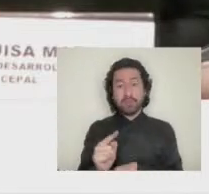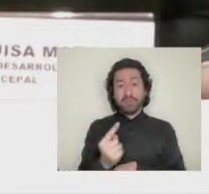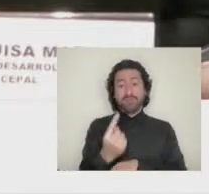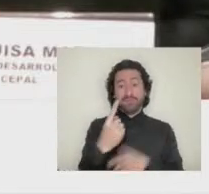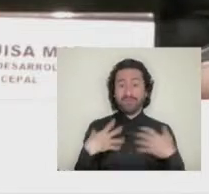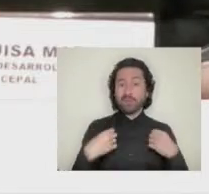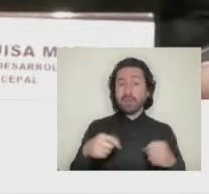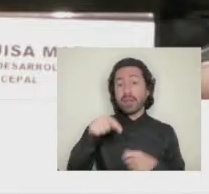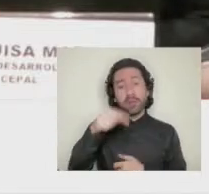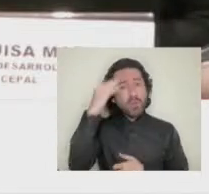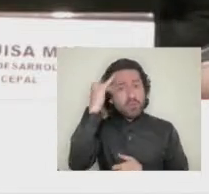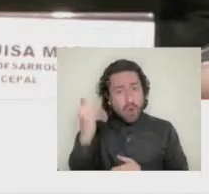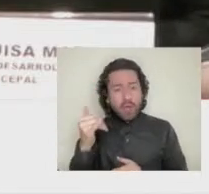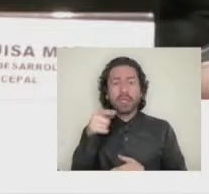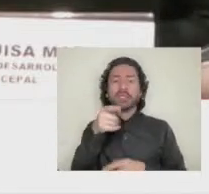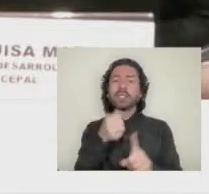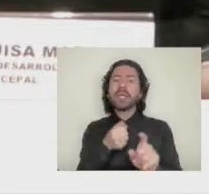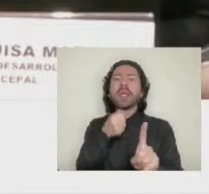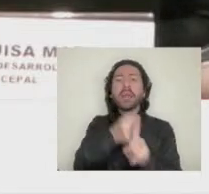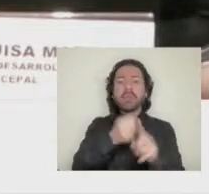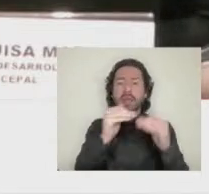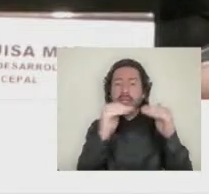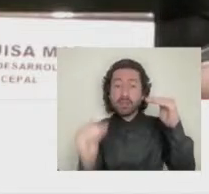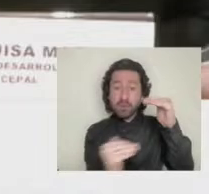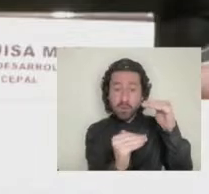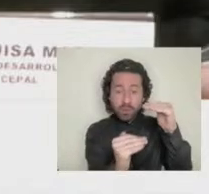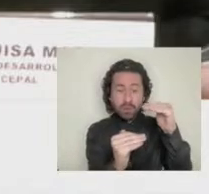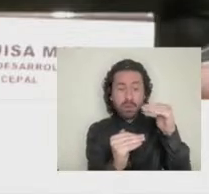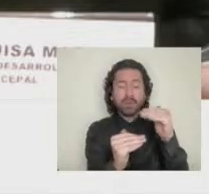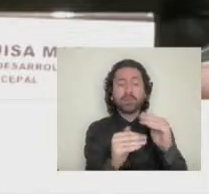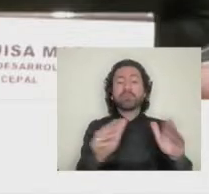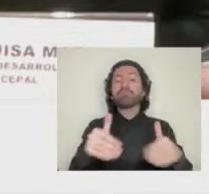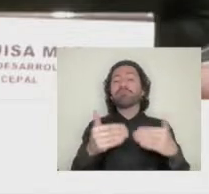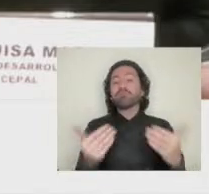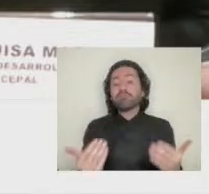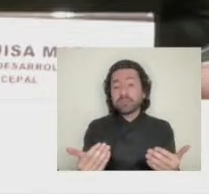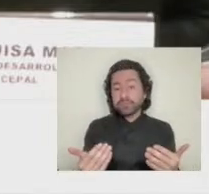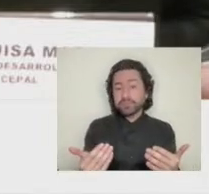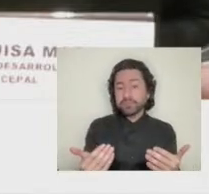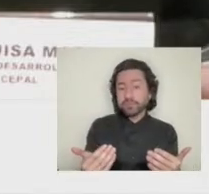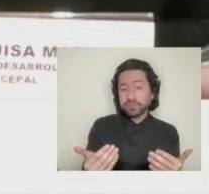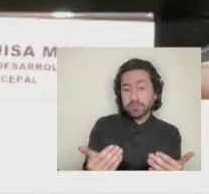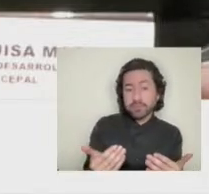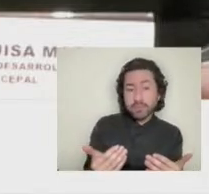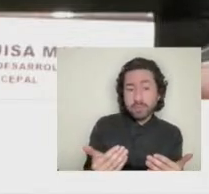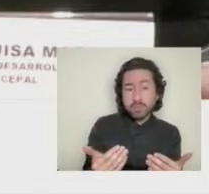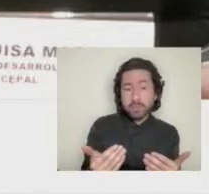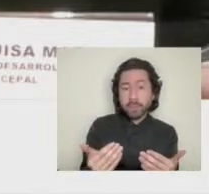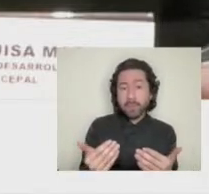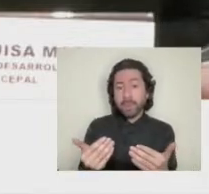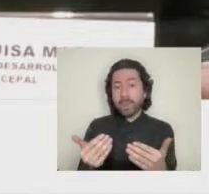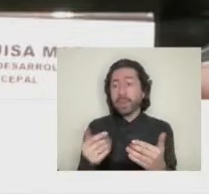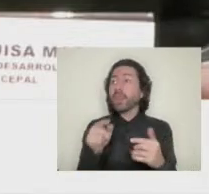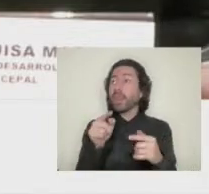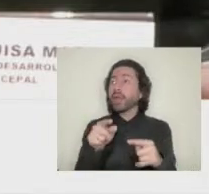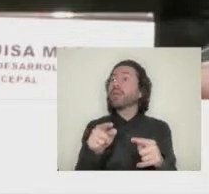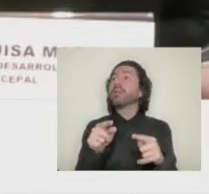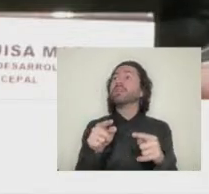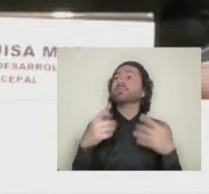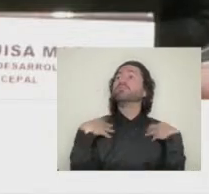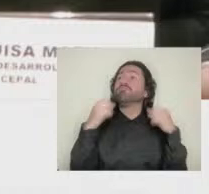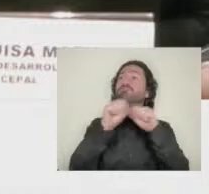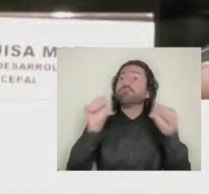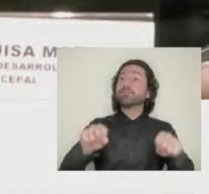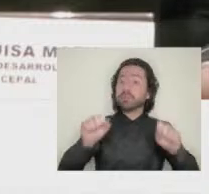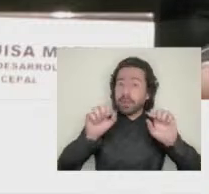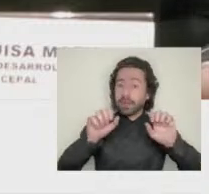of all, due to the impact that it has upon inequality. Secondly, because it enables a significant and speedy expansion